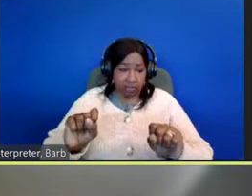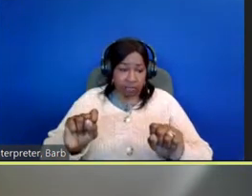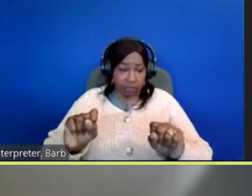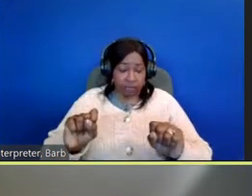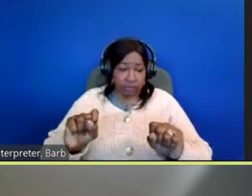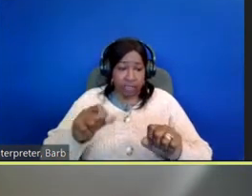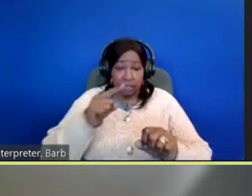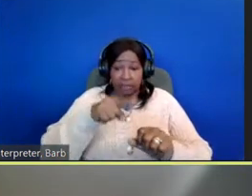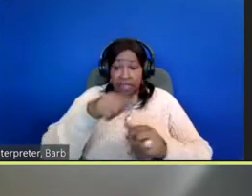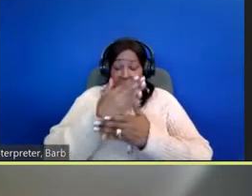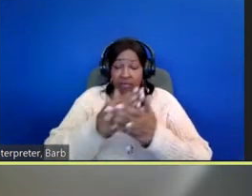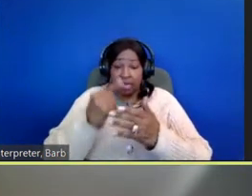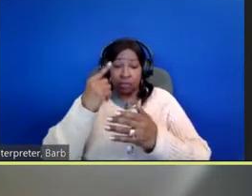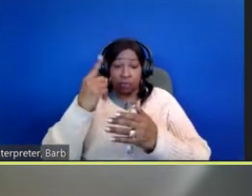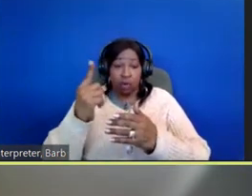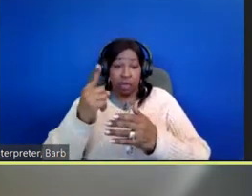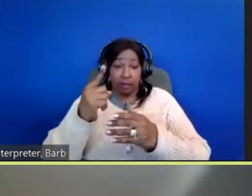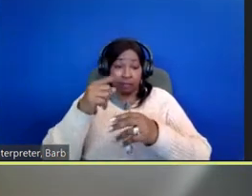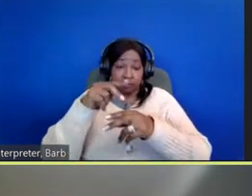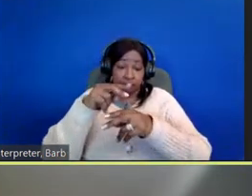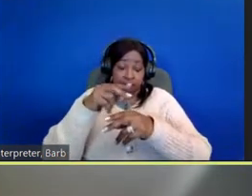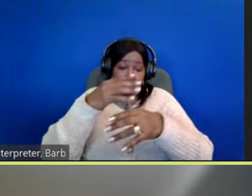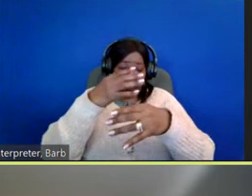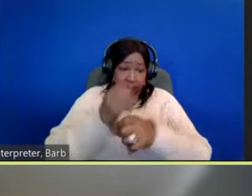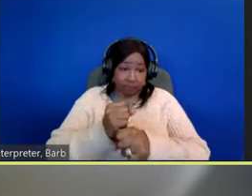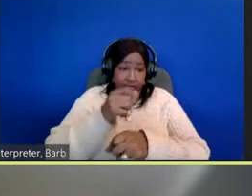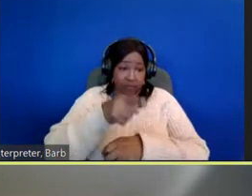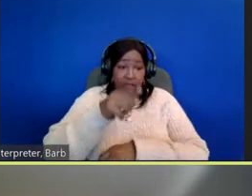For the phase one overview, the Racine Station,